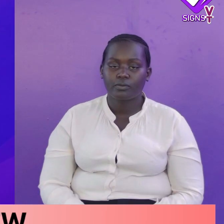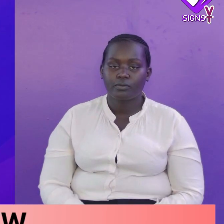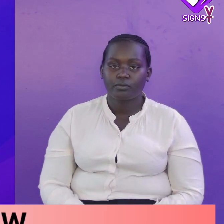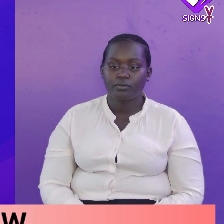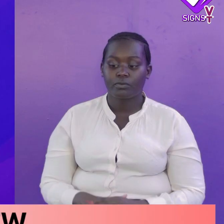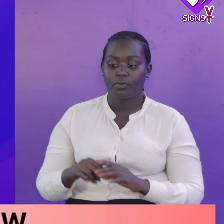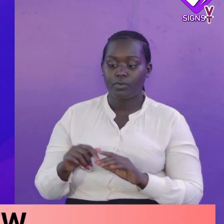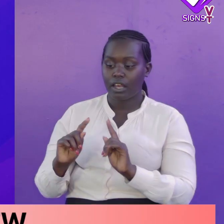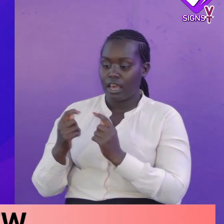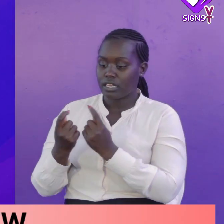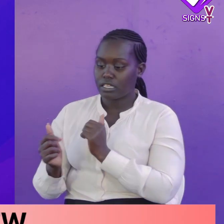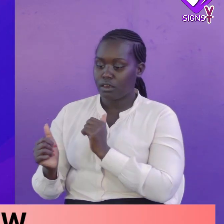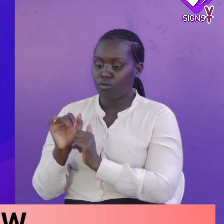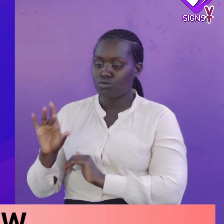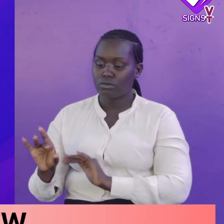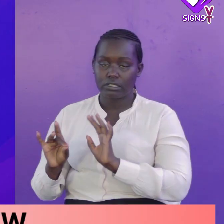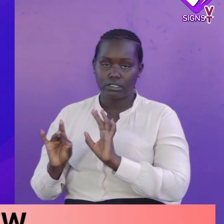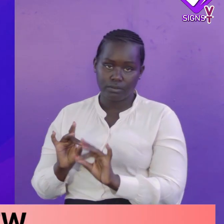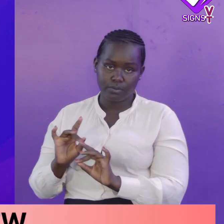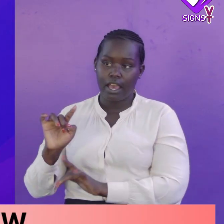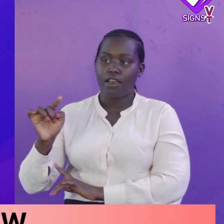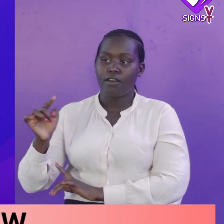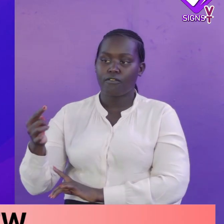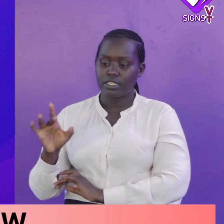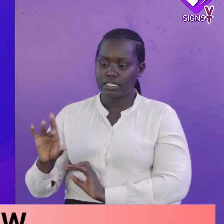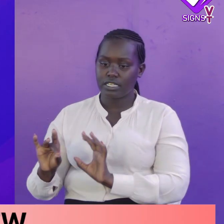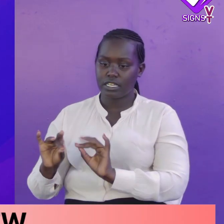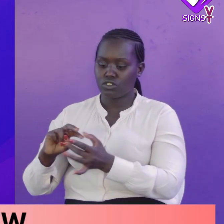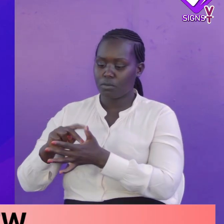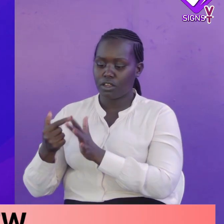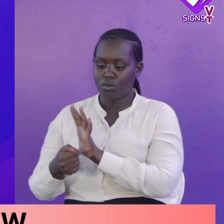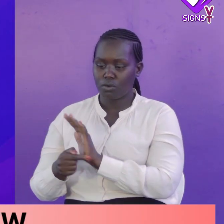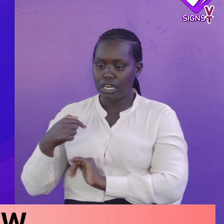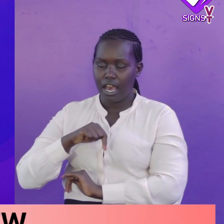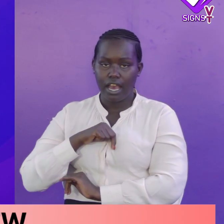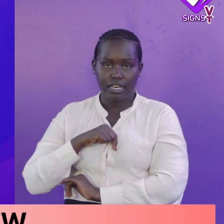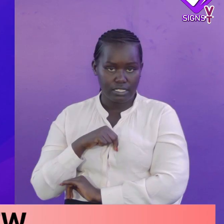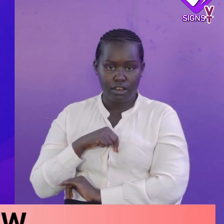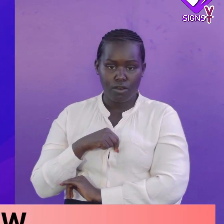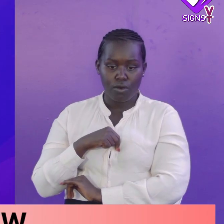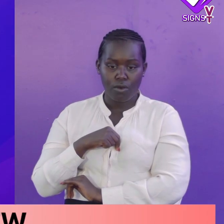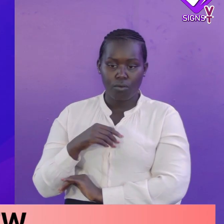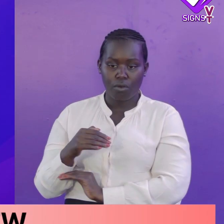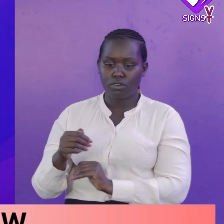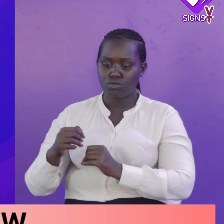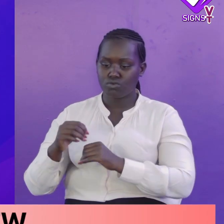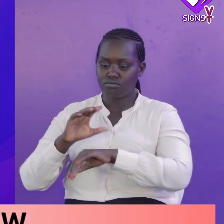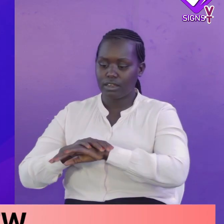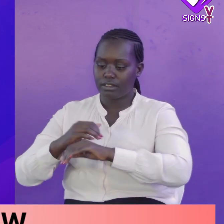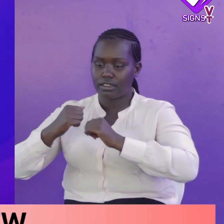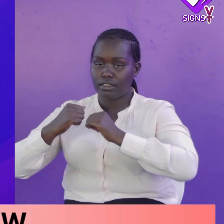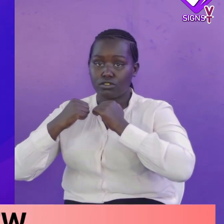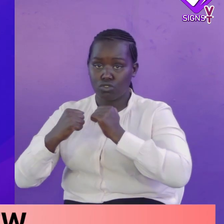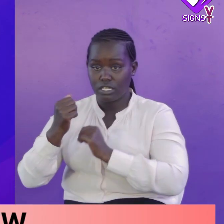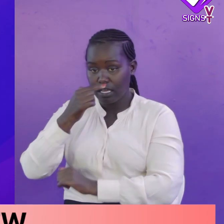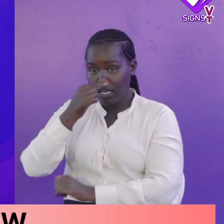The team that was selected, first the selection means that we are going to look for the strongest ever,